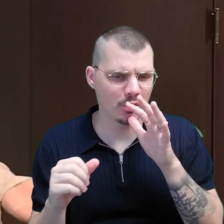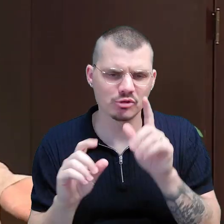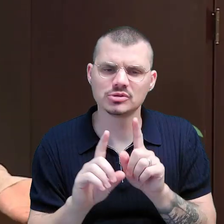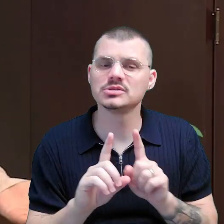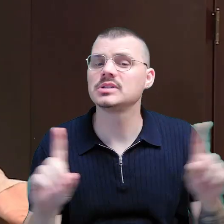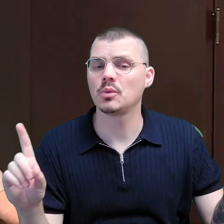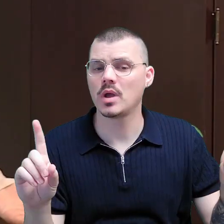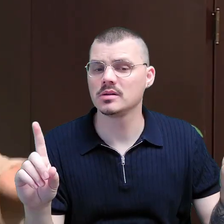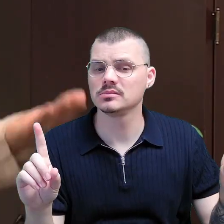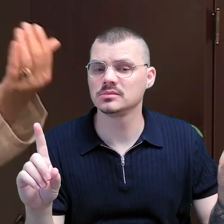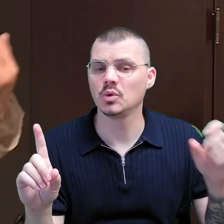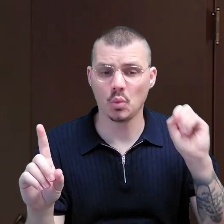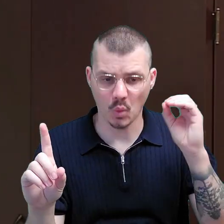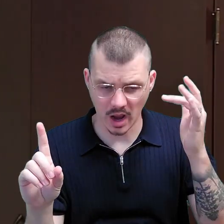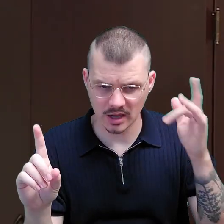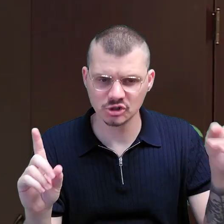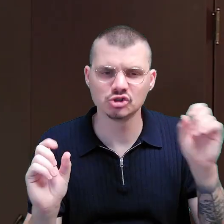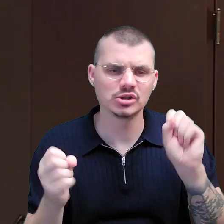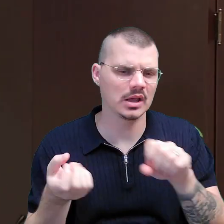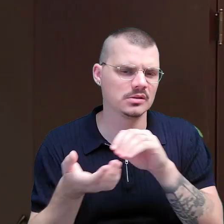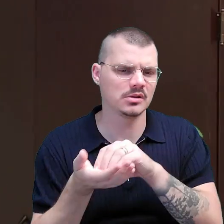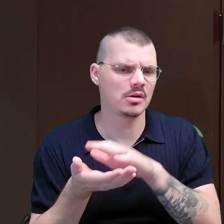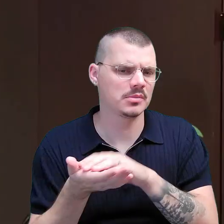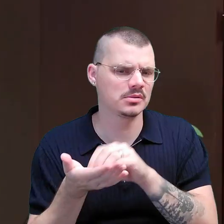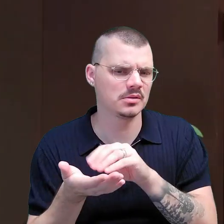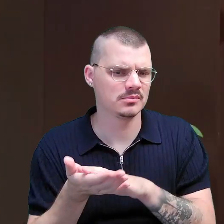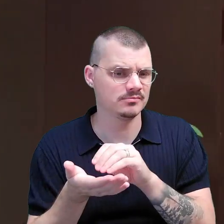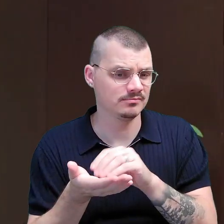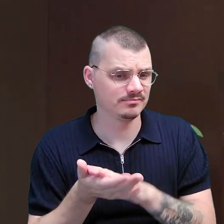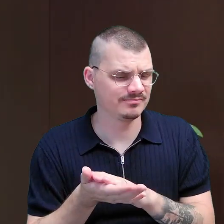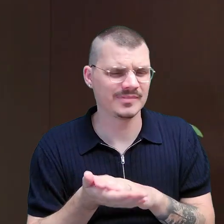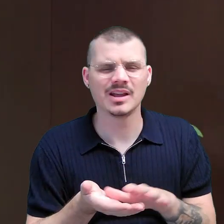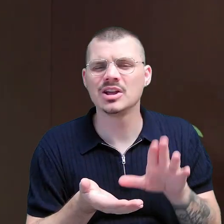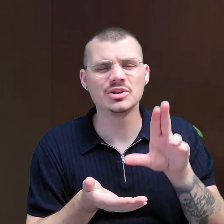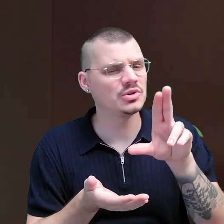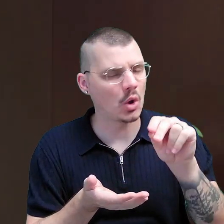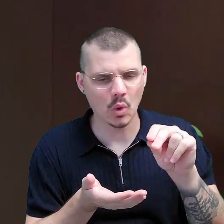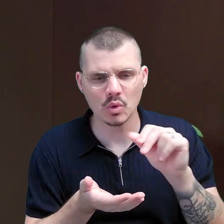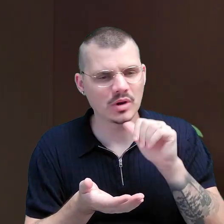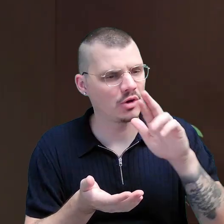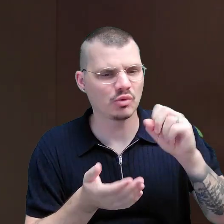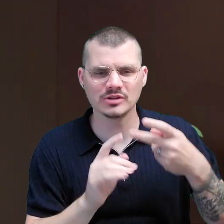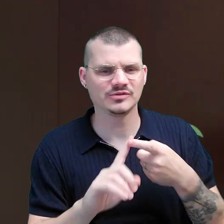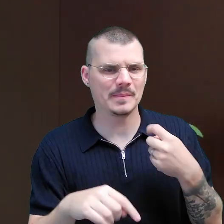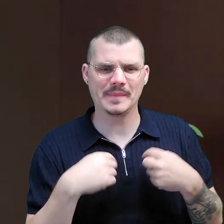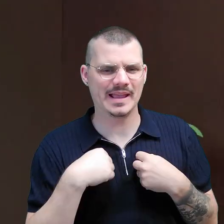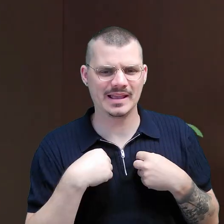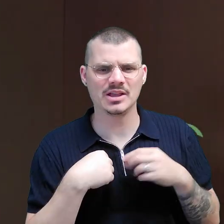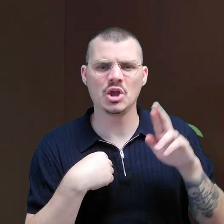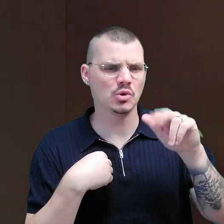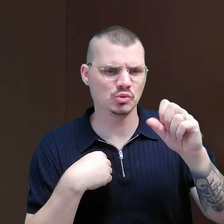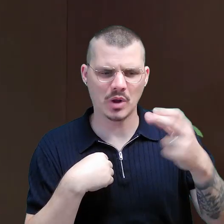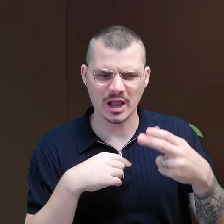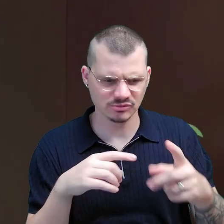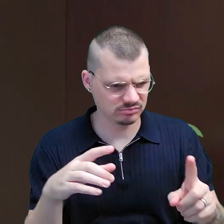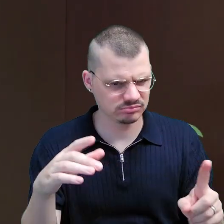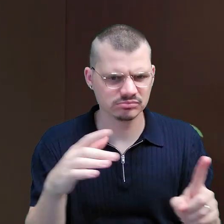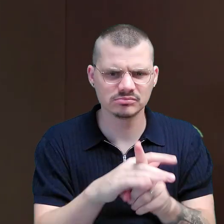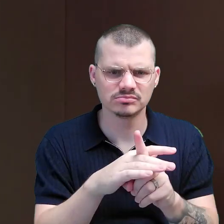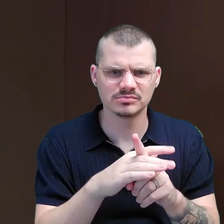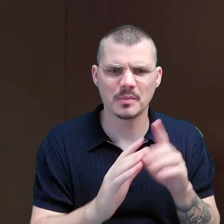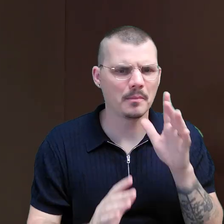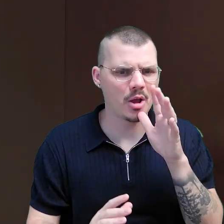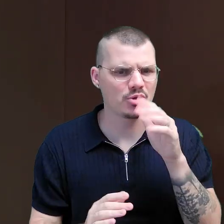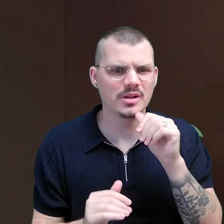her so she could document, no, this rash came spontaneously.